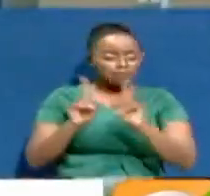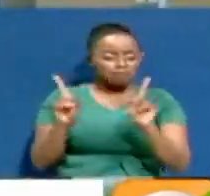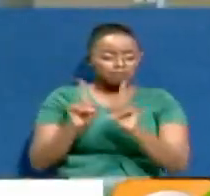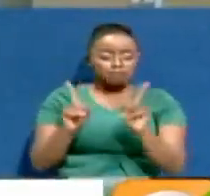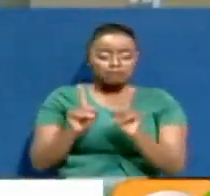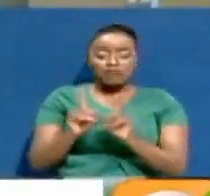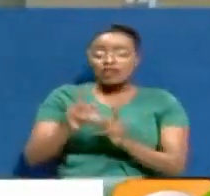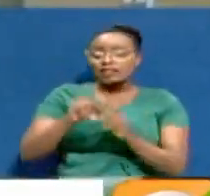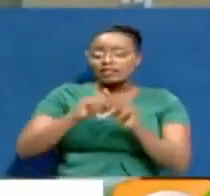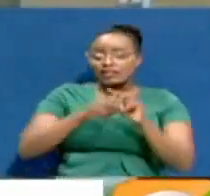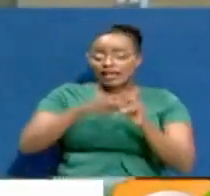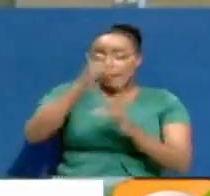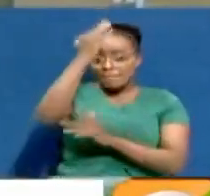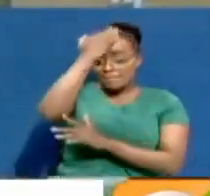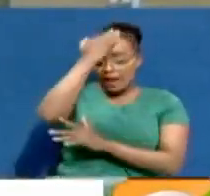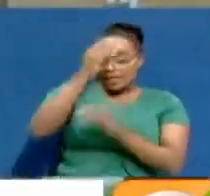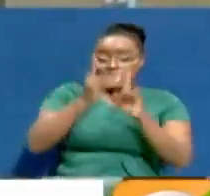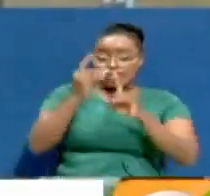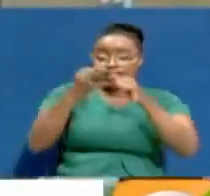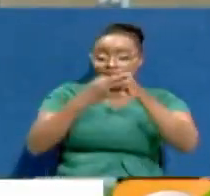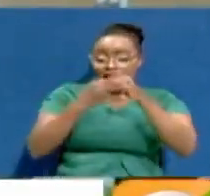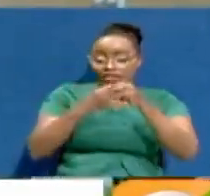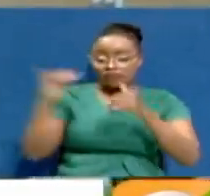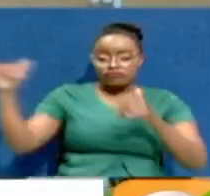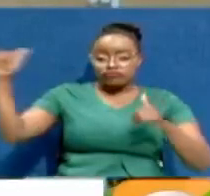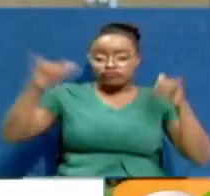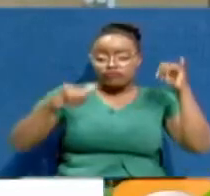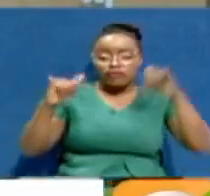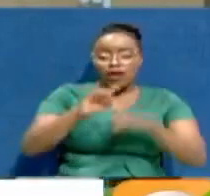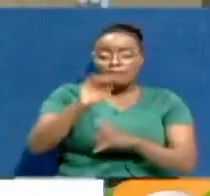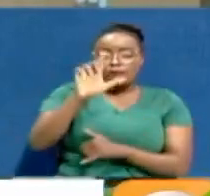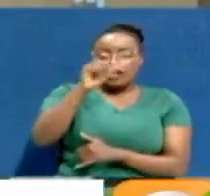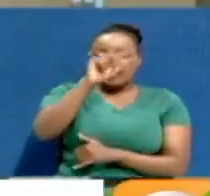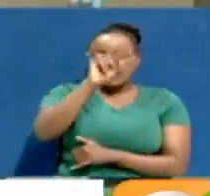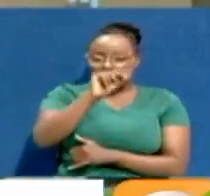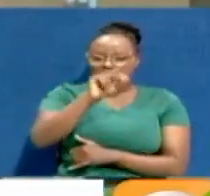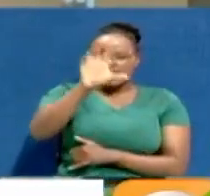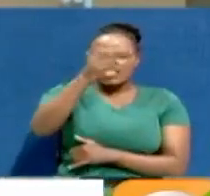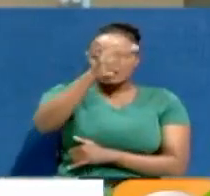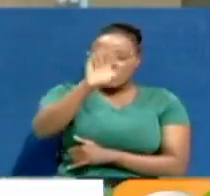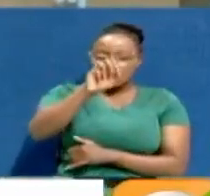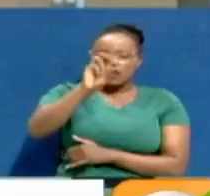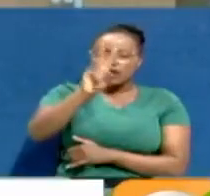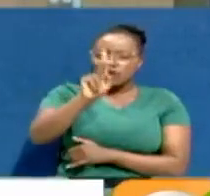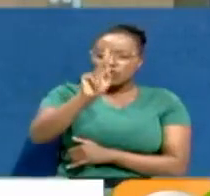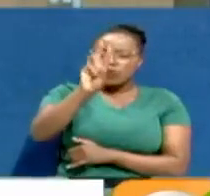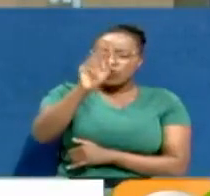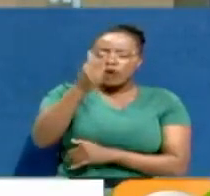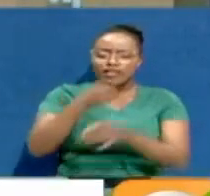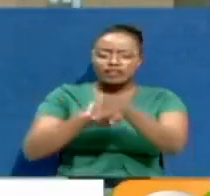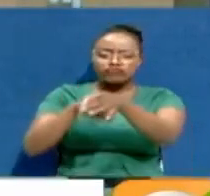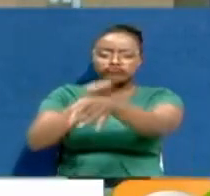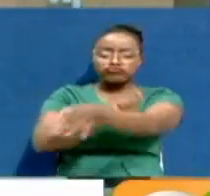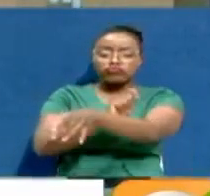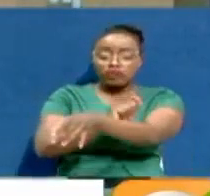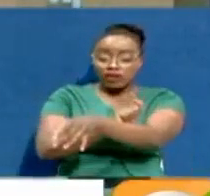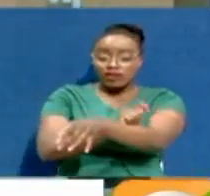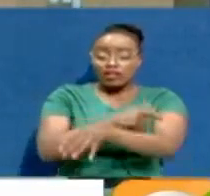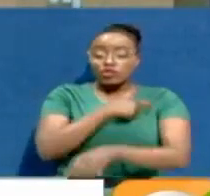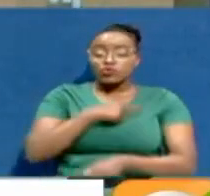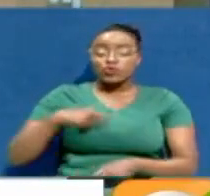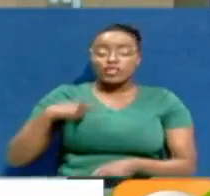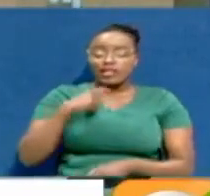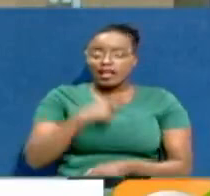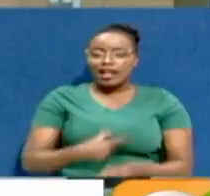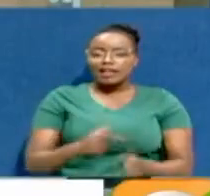Effective Monday, 8th March, travelers jetting into the country from Brunei, Czech Republic, Kuwait, Spain, Switzerland and Thailand